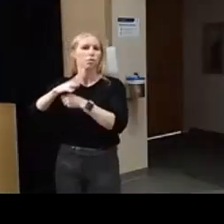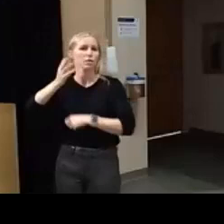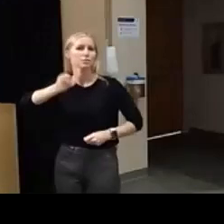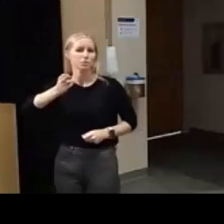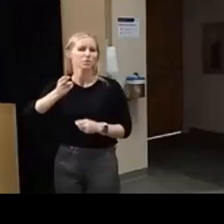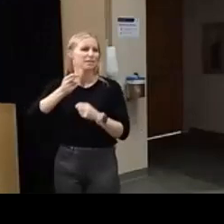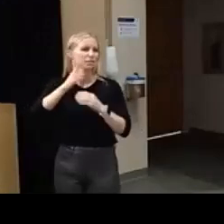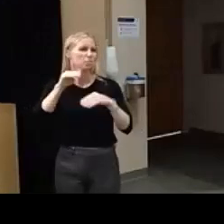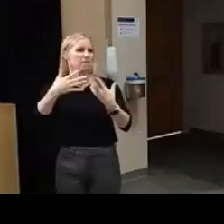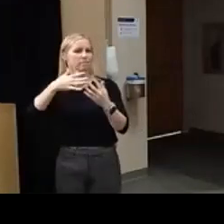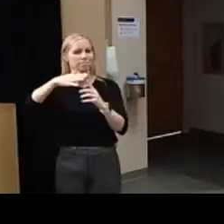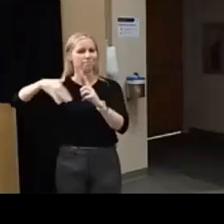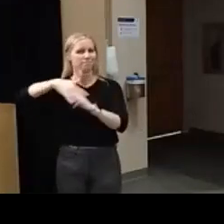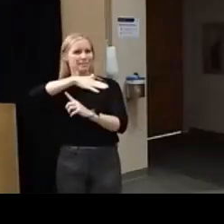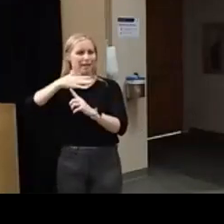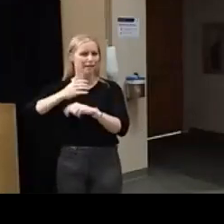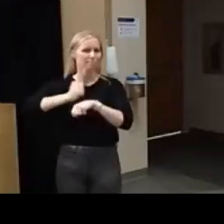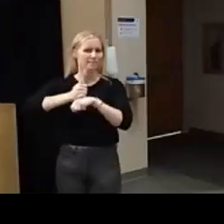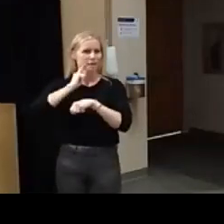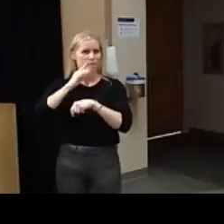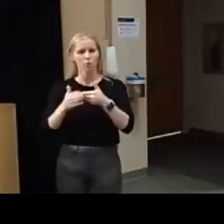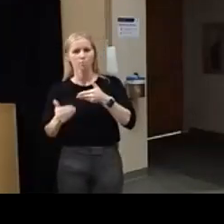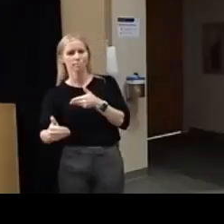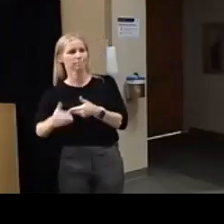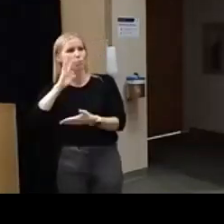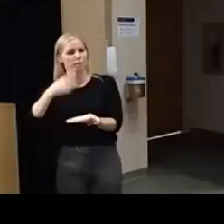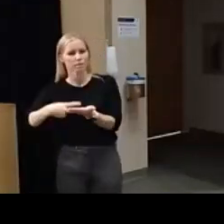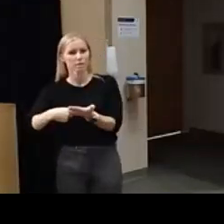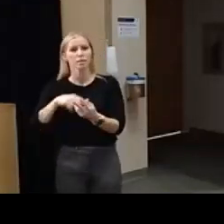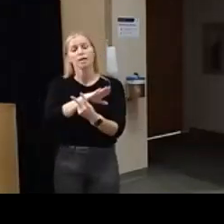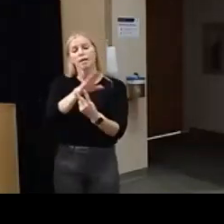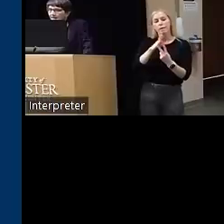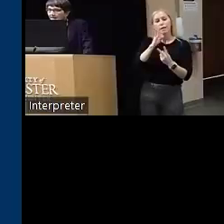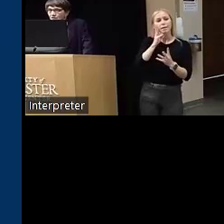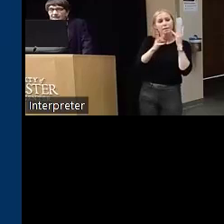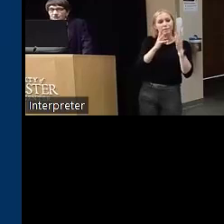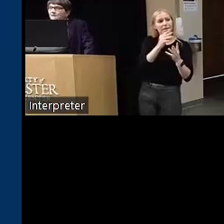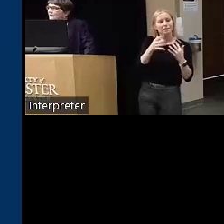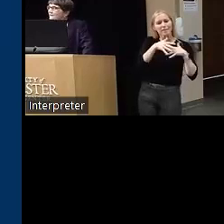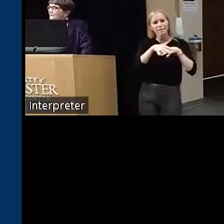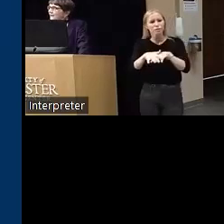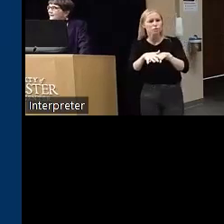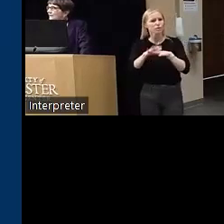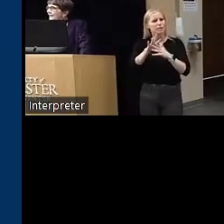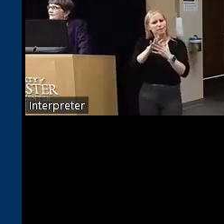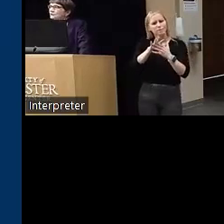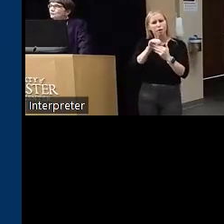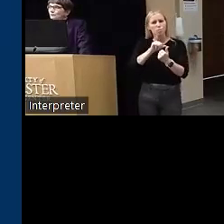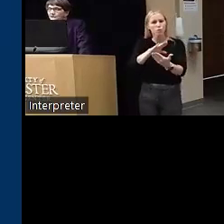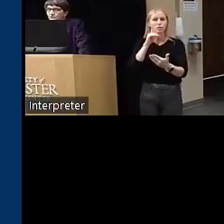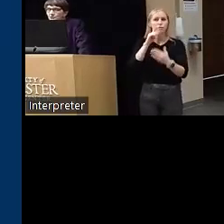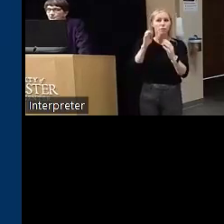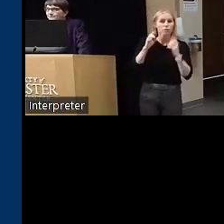our history after that, and then innovative and integrative approaches to education, clinical care,